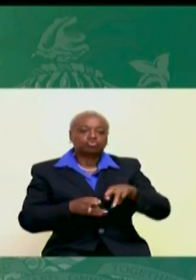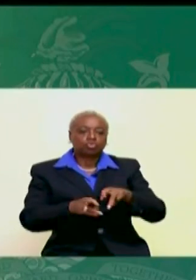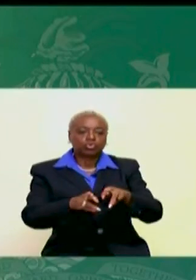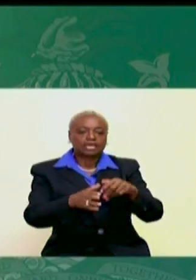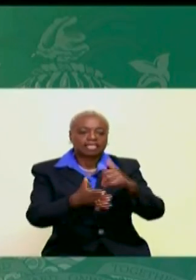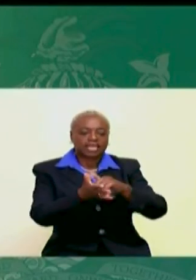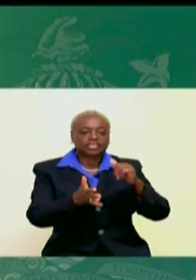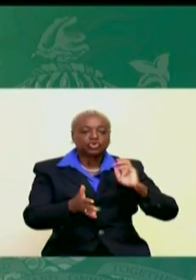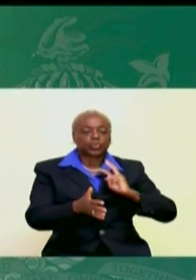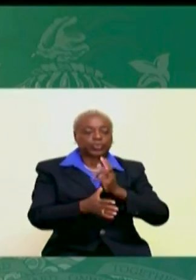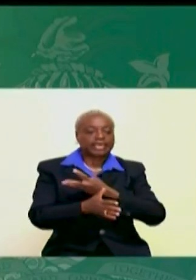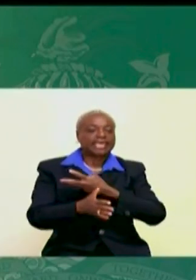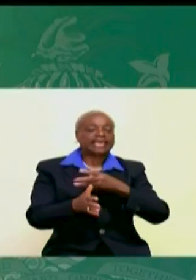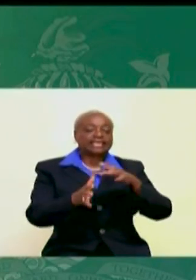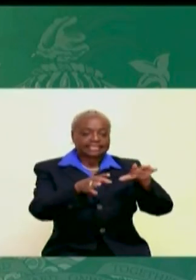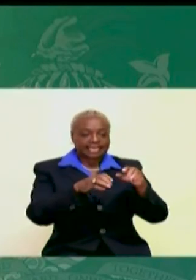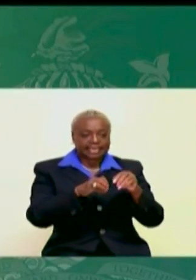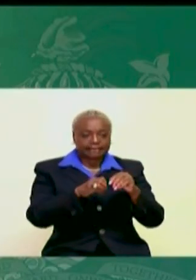so, Madam Speaker,